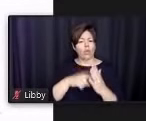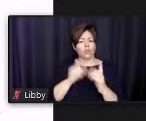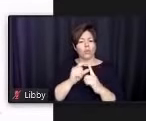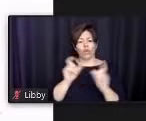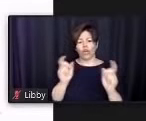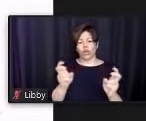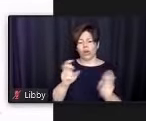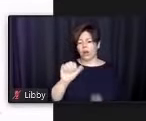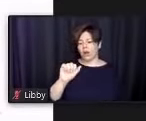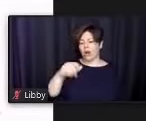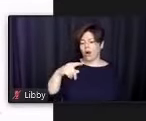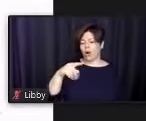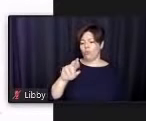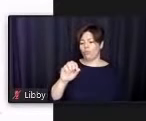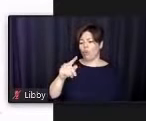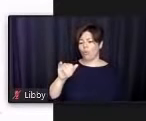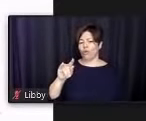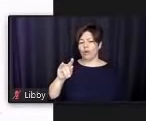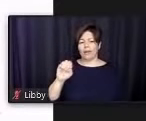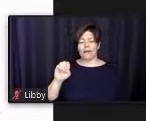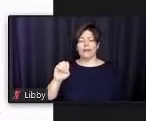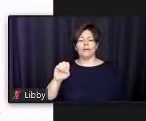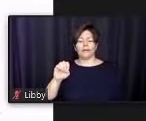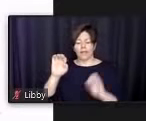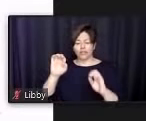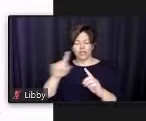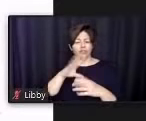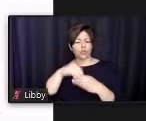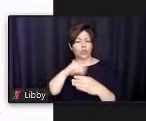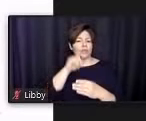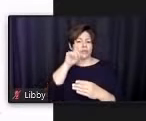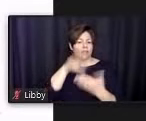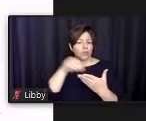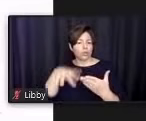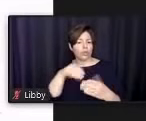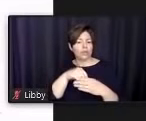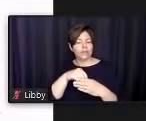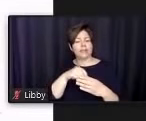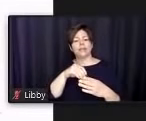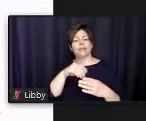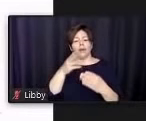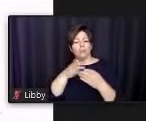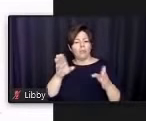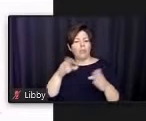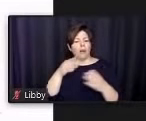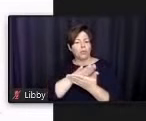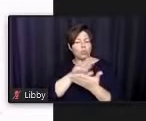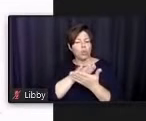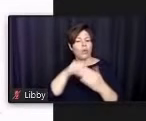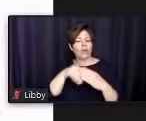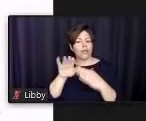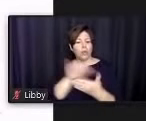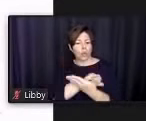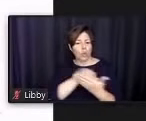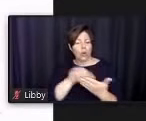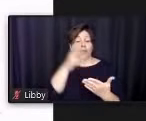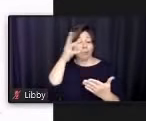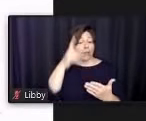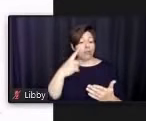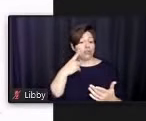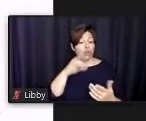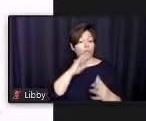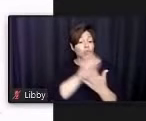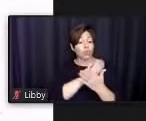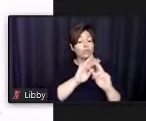It involved a child who was deaf in the Hendrick Hudson School District in Peekskill, New York, whose parents felt it was the school